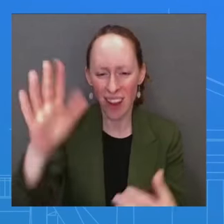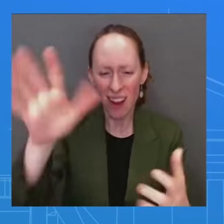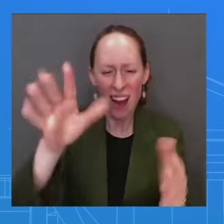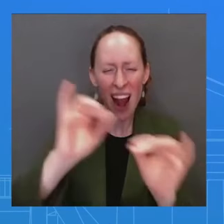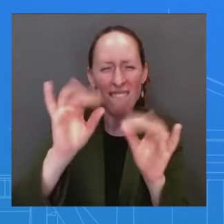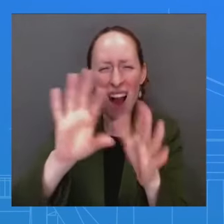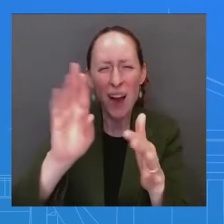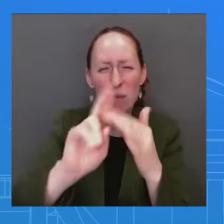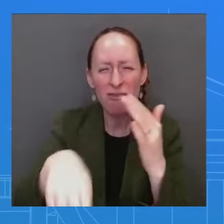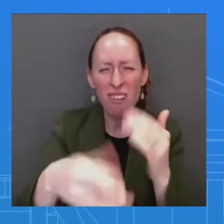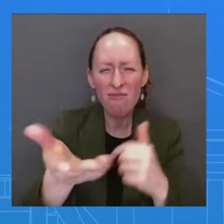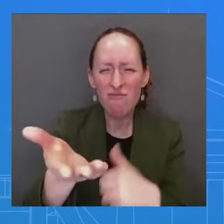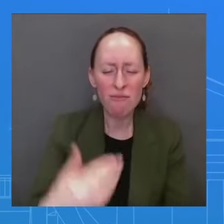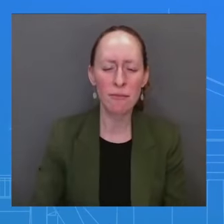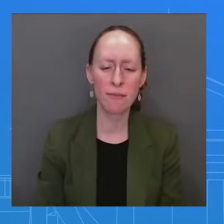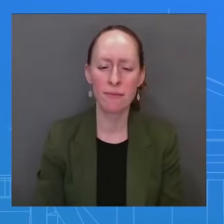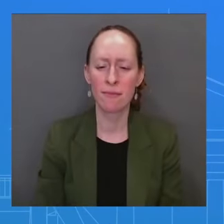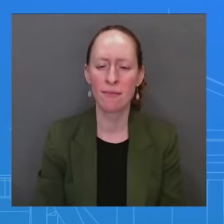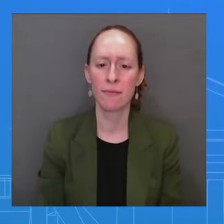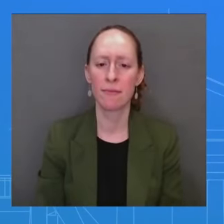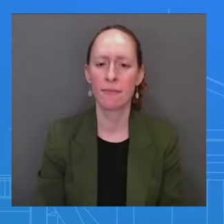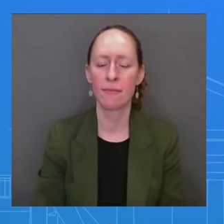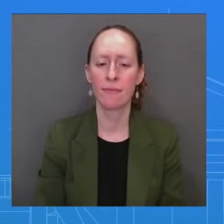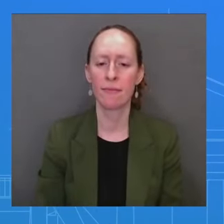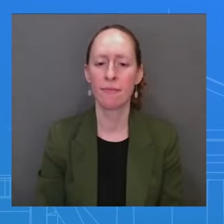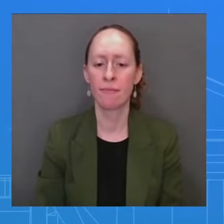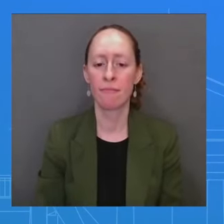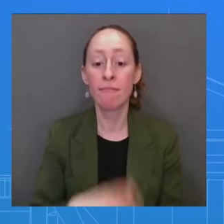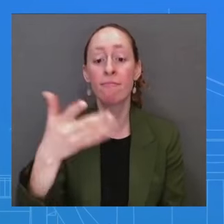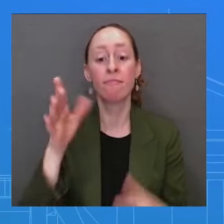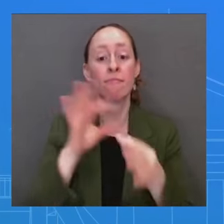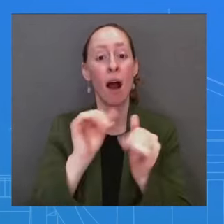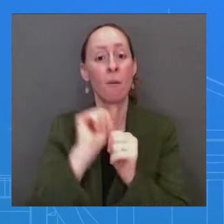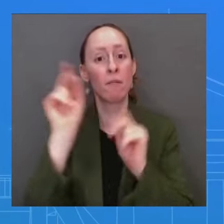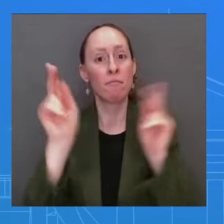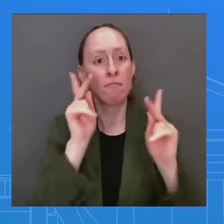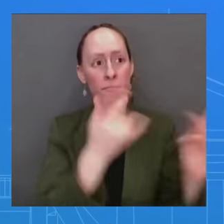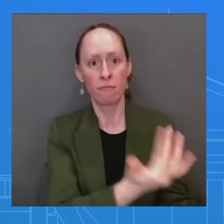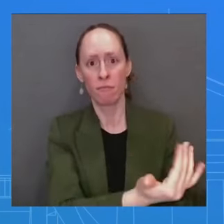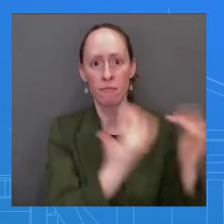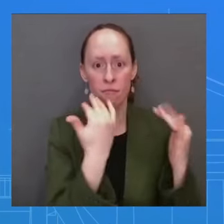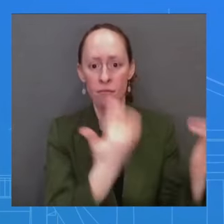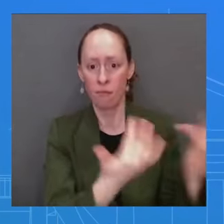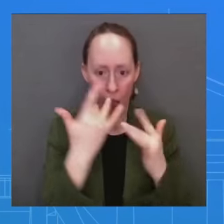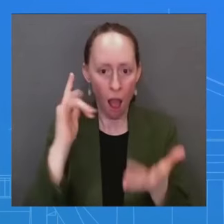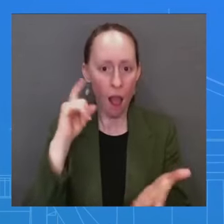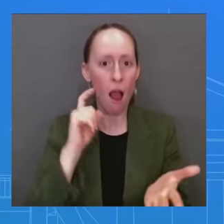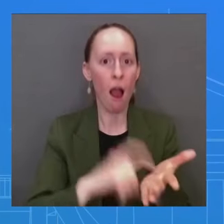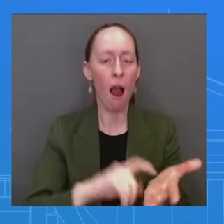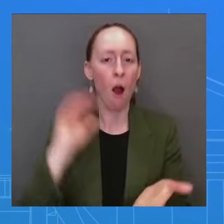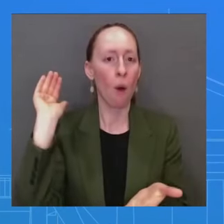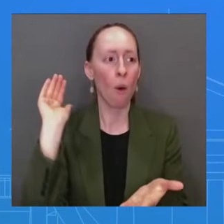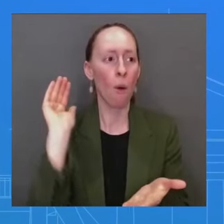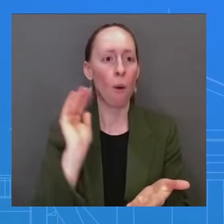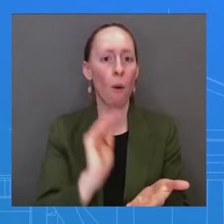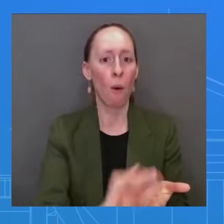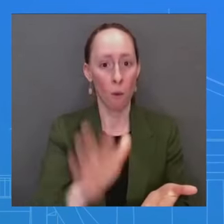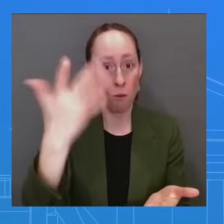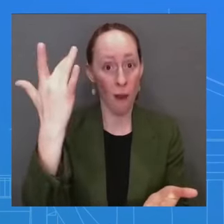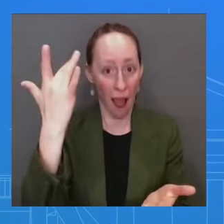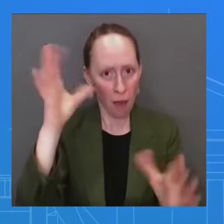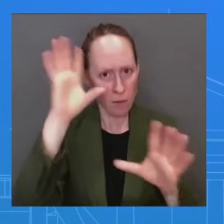in the migration of migrants, right? We've seen a decrease because of the actions that President of Mexico has taken. And